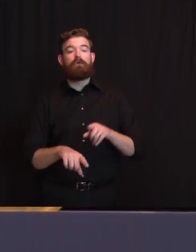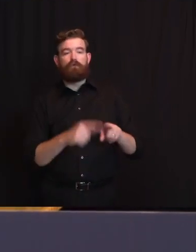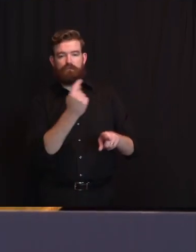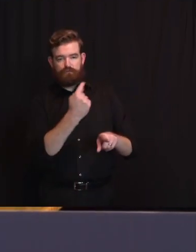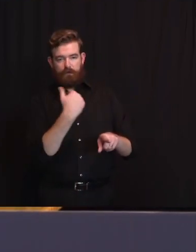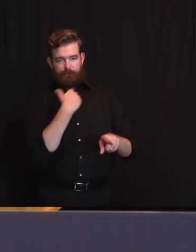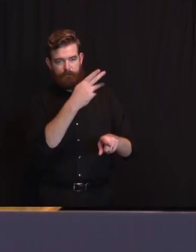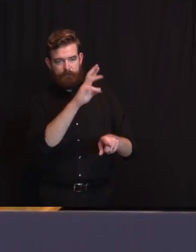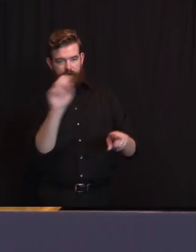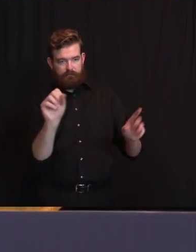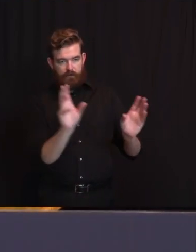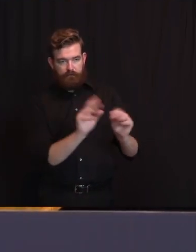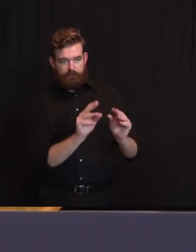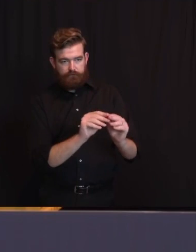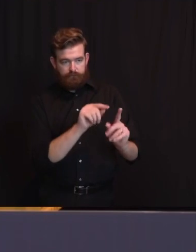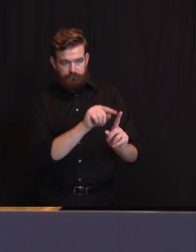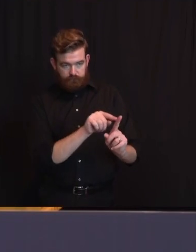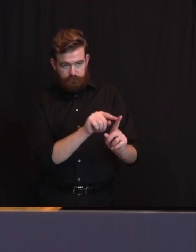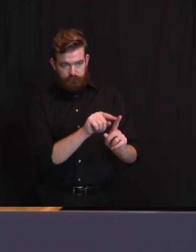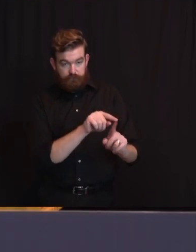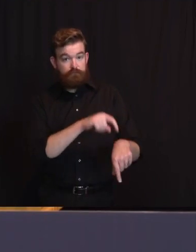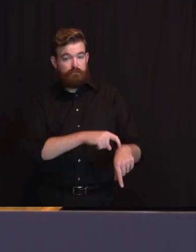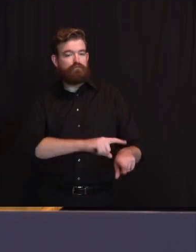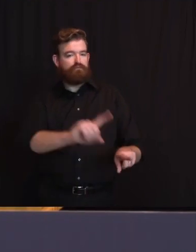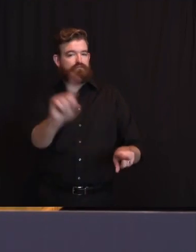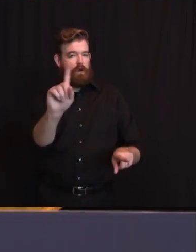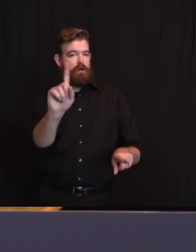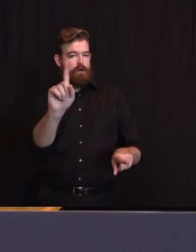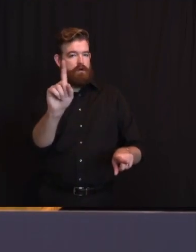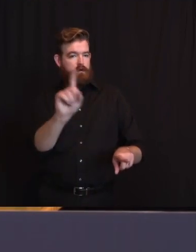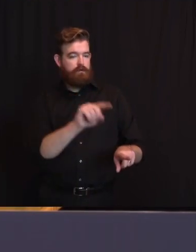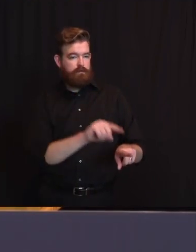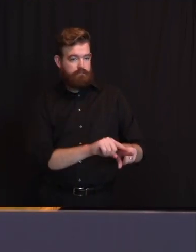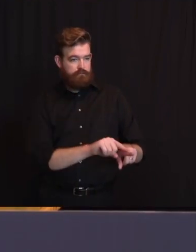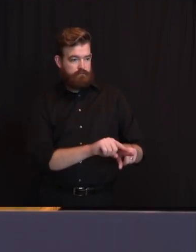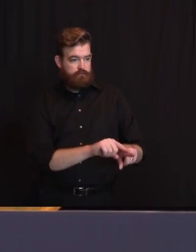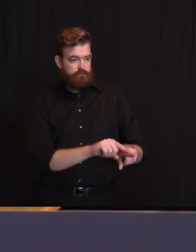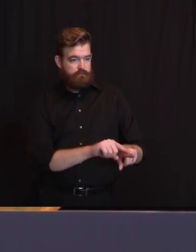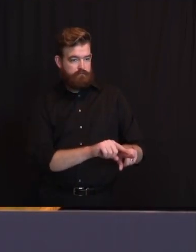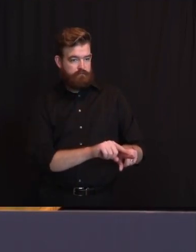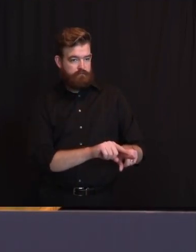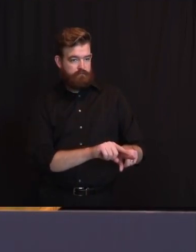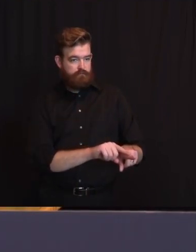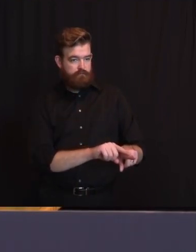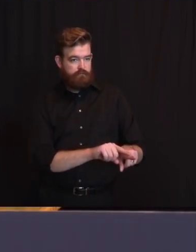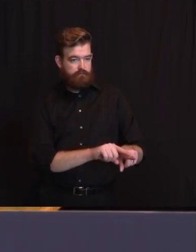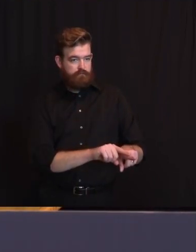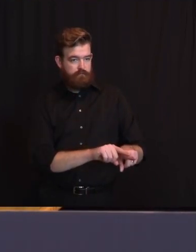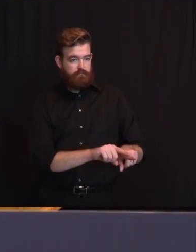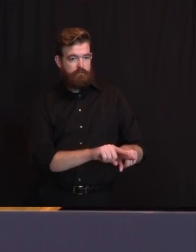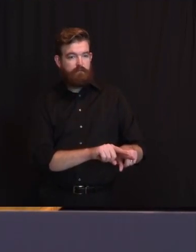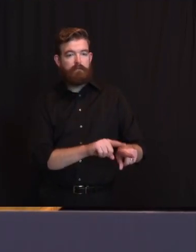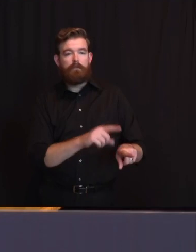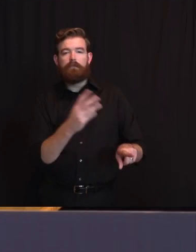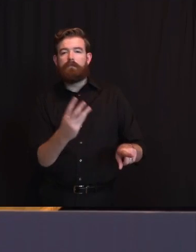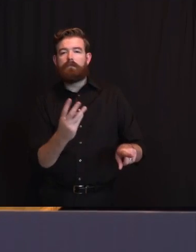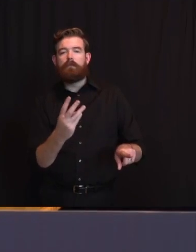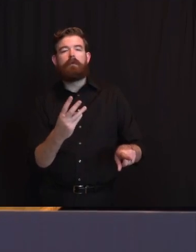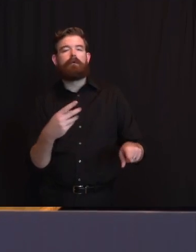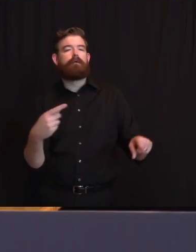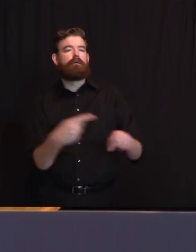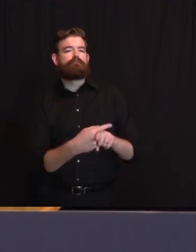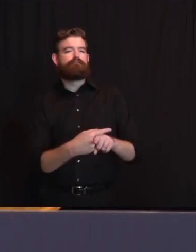We'll be back here Tuesday at 1, and then we'll give you a sense of where we go from there. I think we'll be on with the White House on Wednesday. And clearly